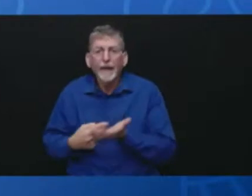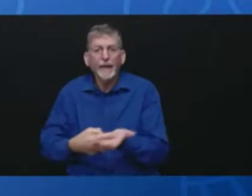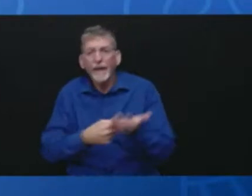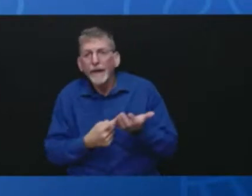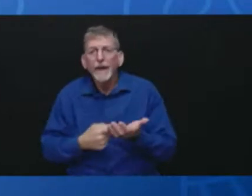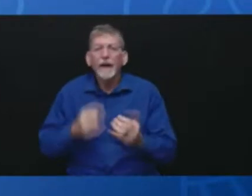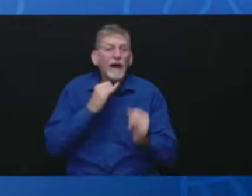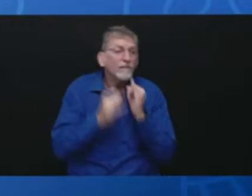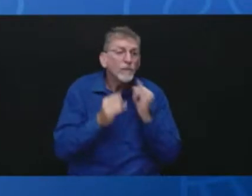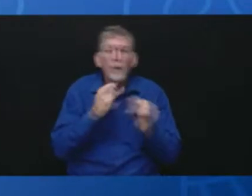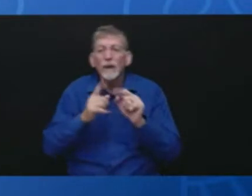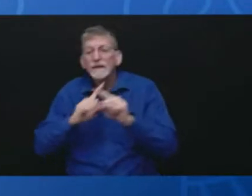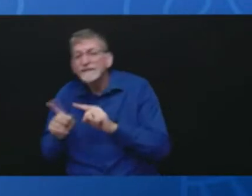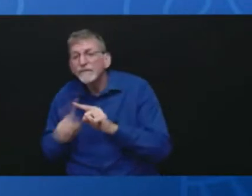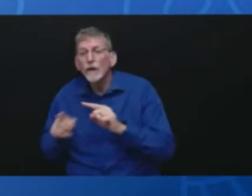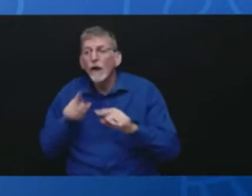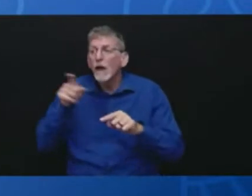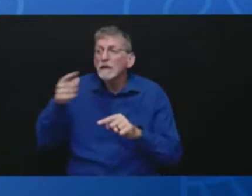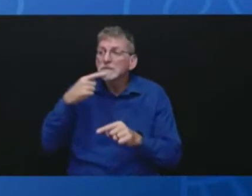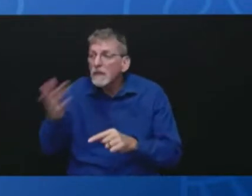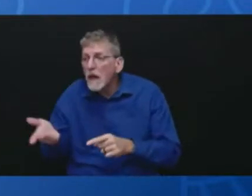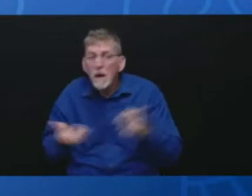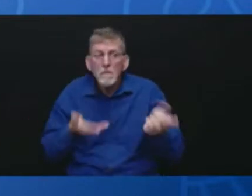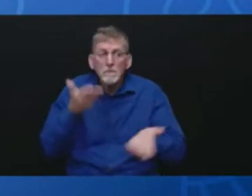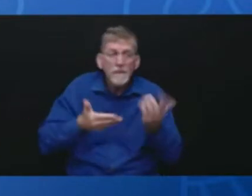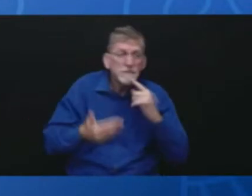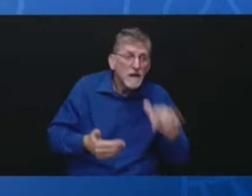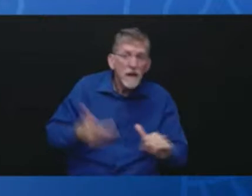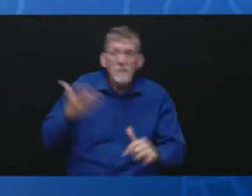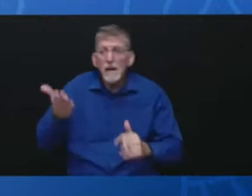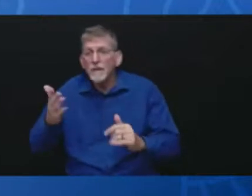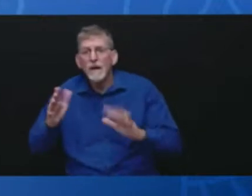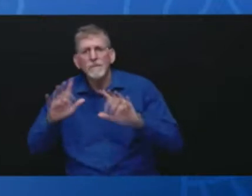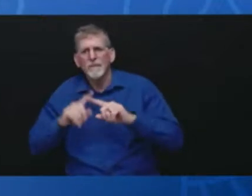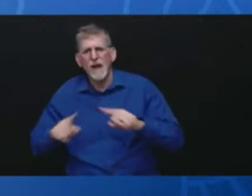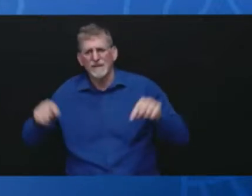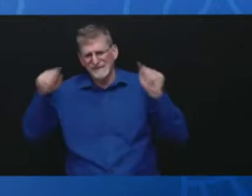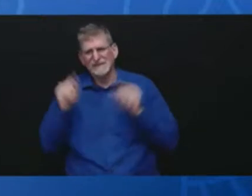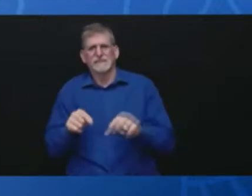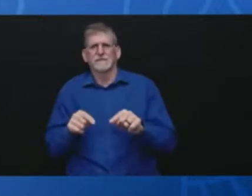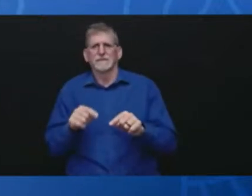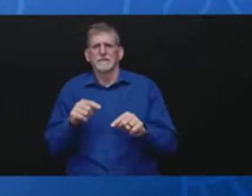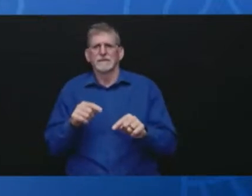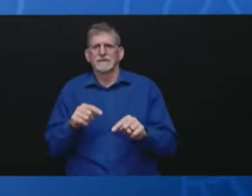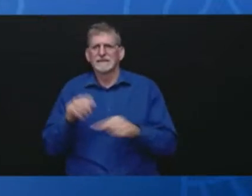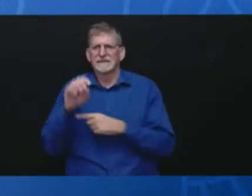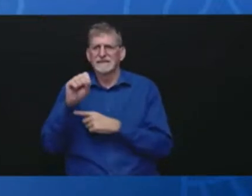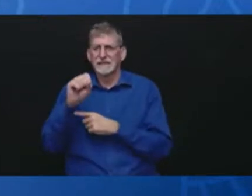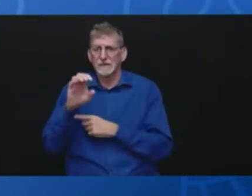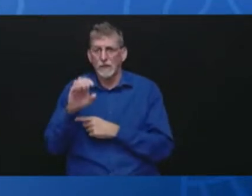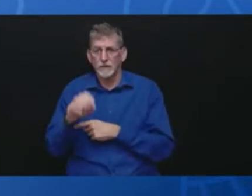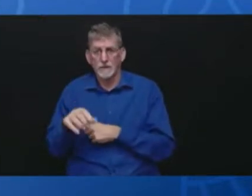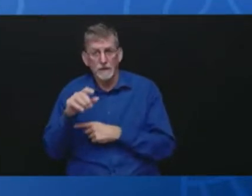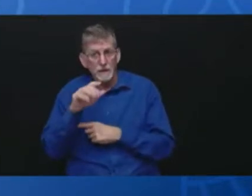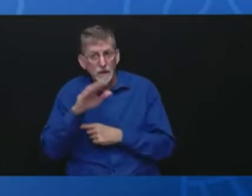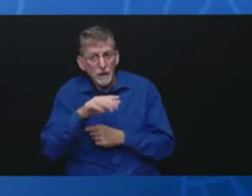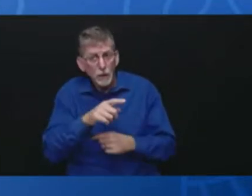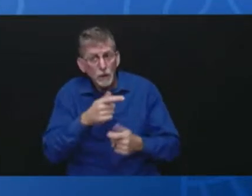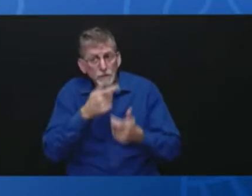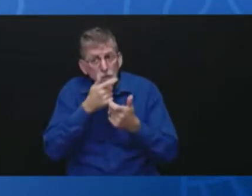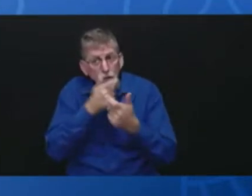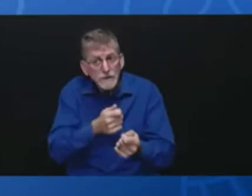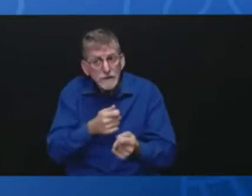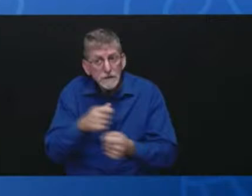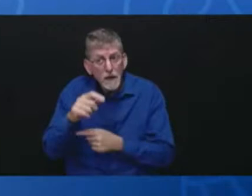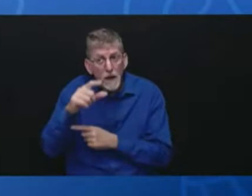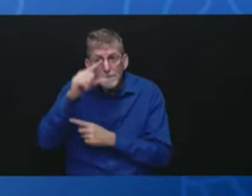might say, but the fact is, it's even when the Secretary's been asked about whether he trusts Putin, the fact is, and I